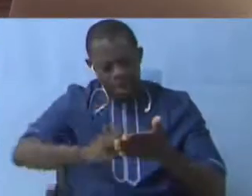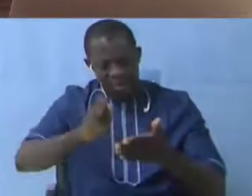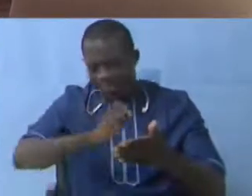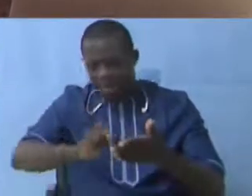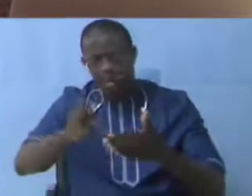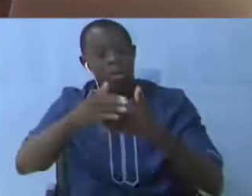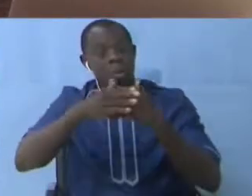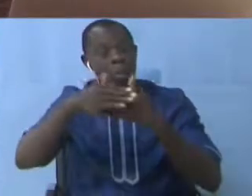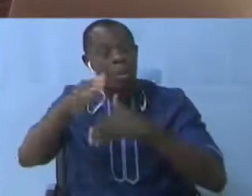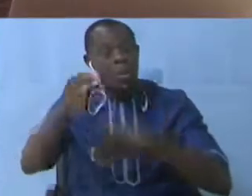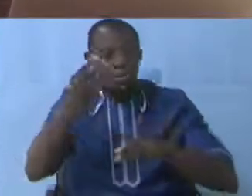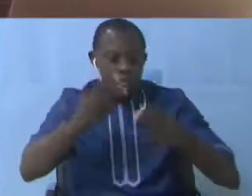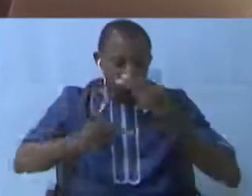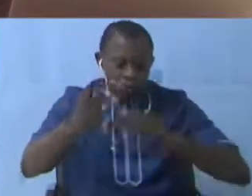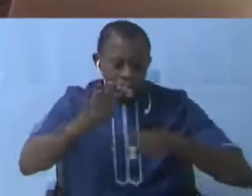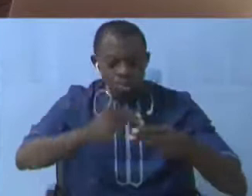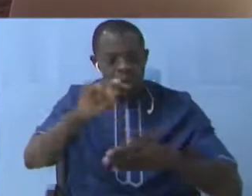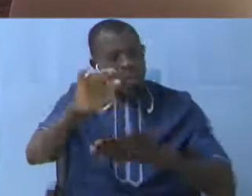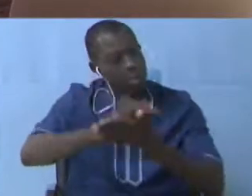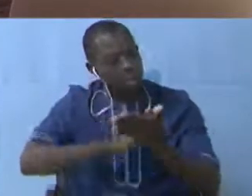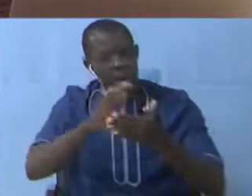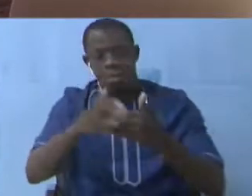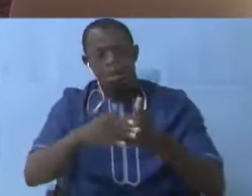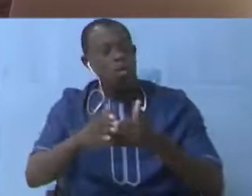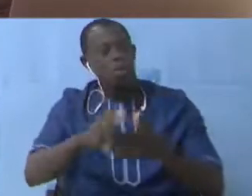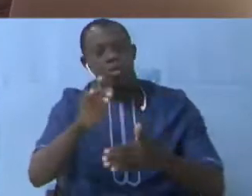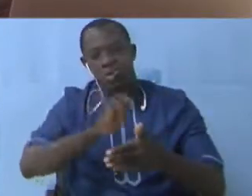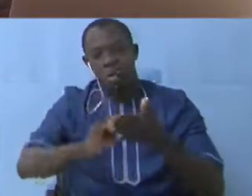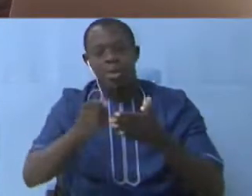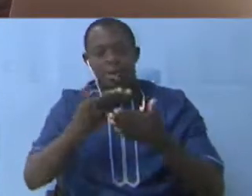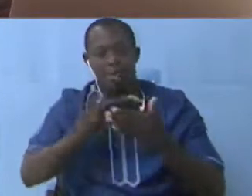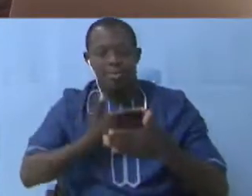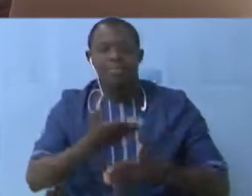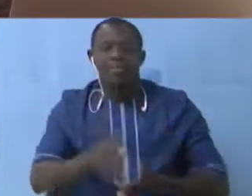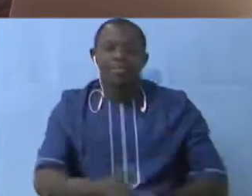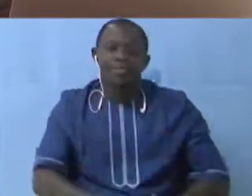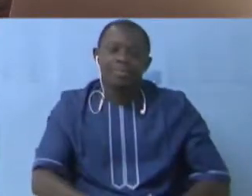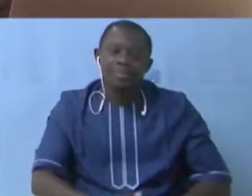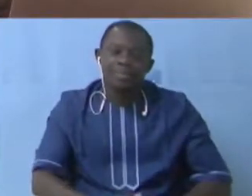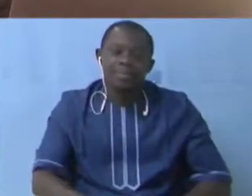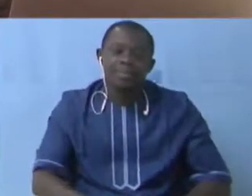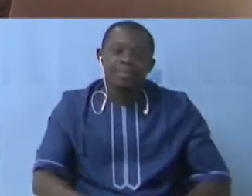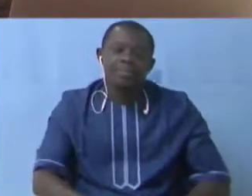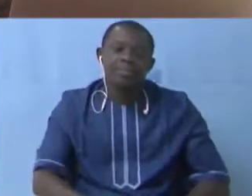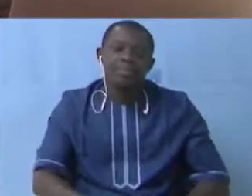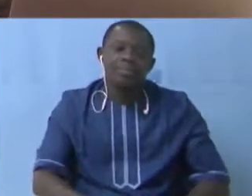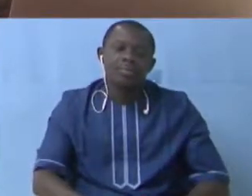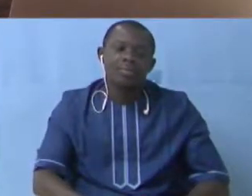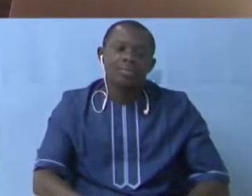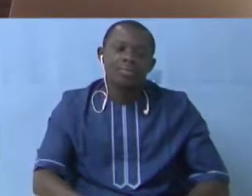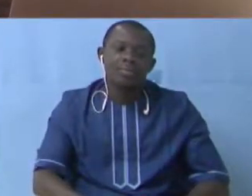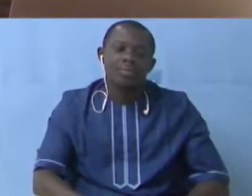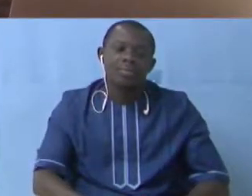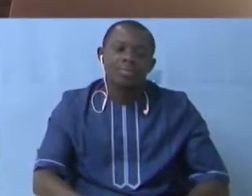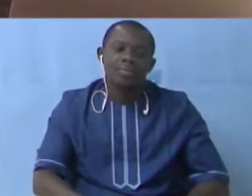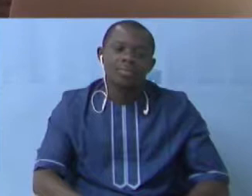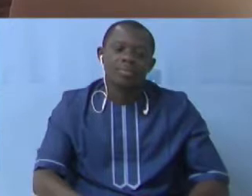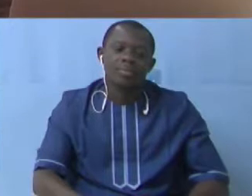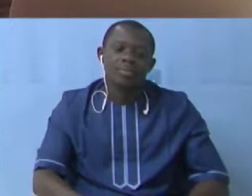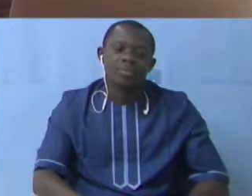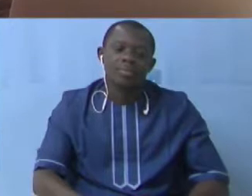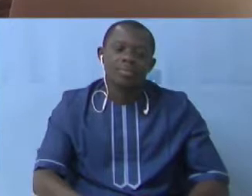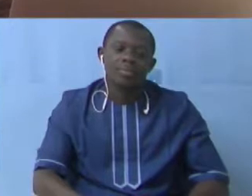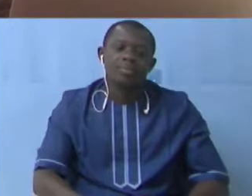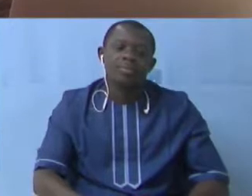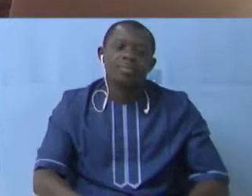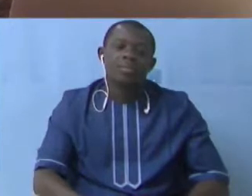ak liggéeykaay boobu ñuy wax Article 19 am na nag ay xibaar yu bari yoo xam ne tamit siiwal nga ko. You